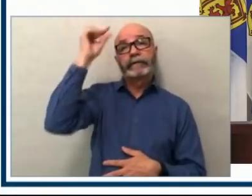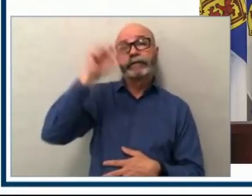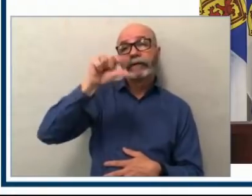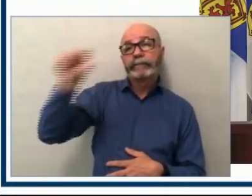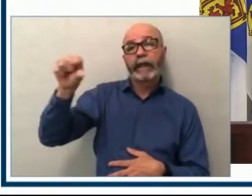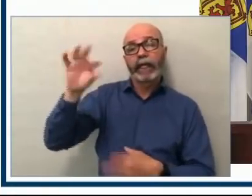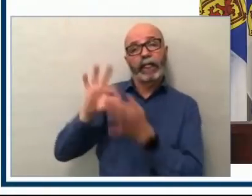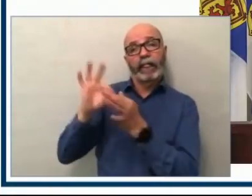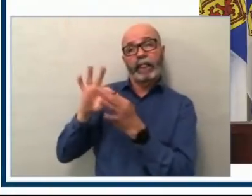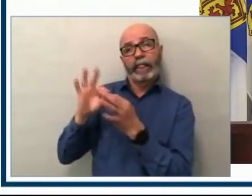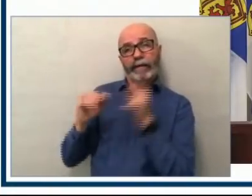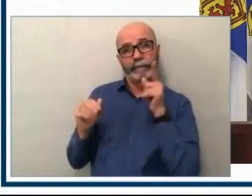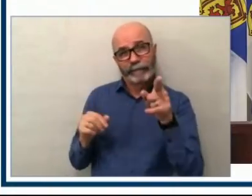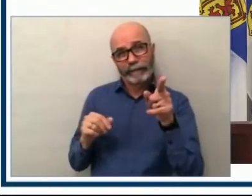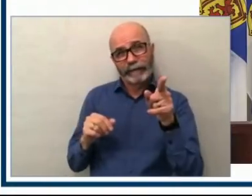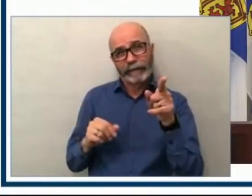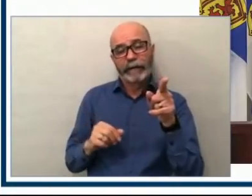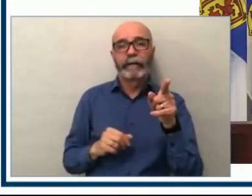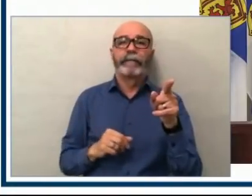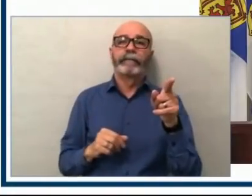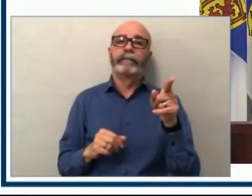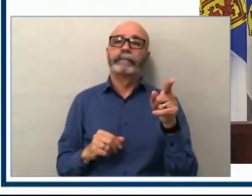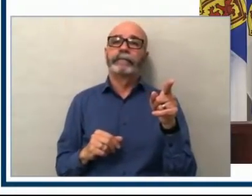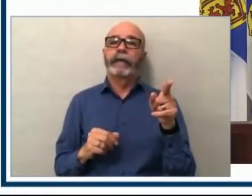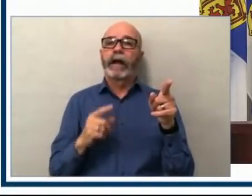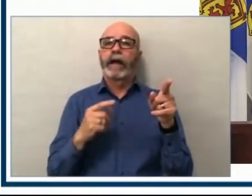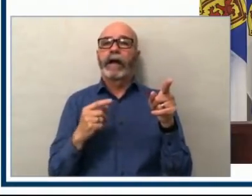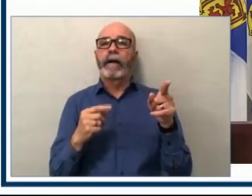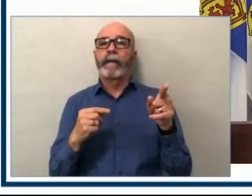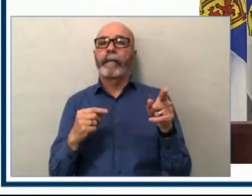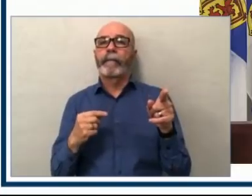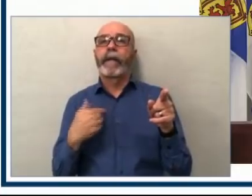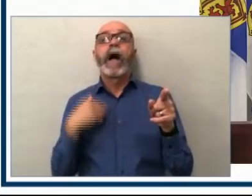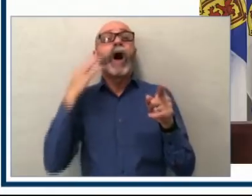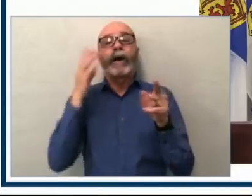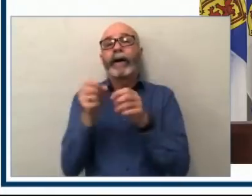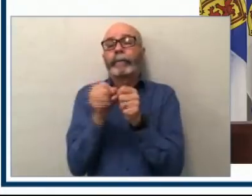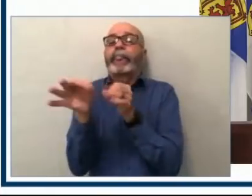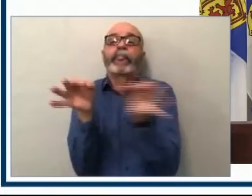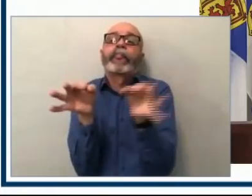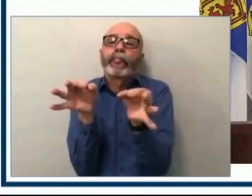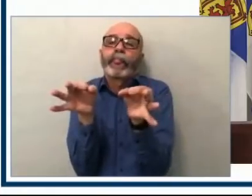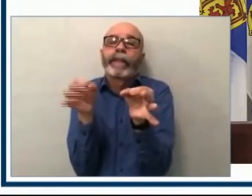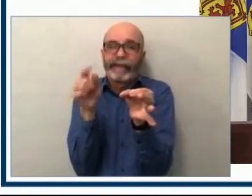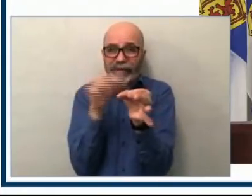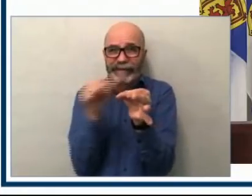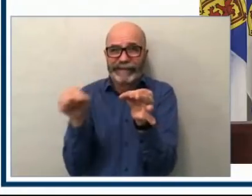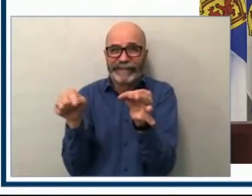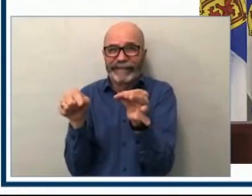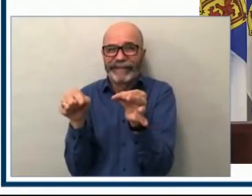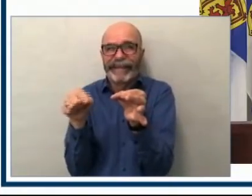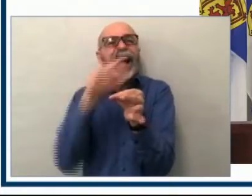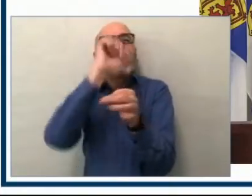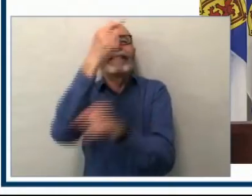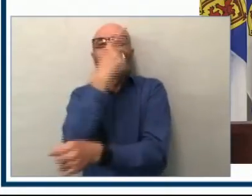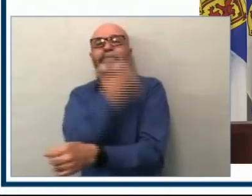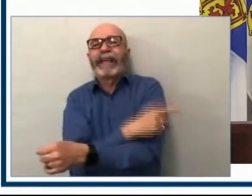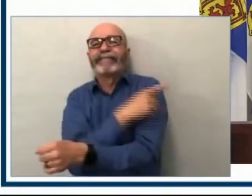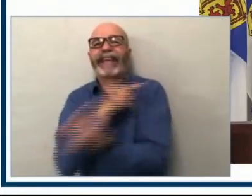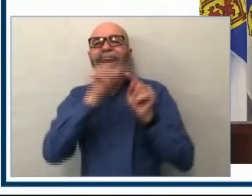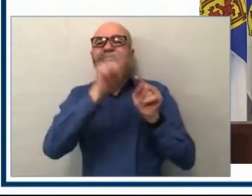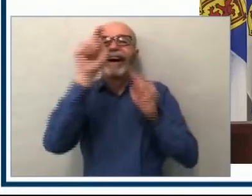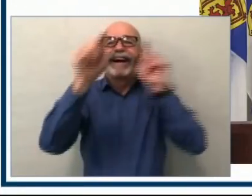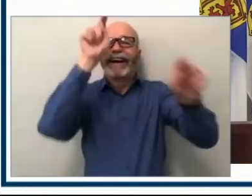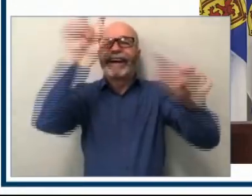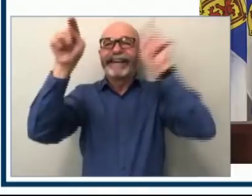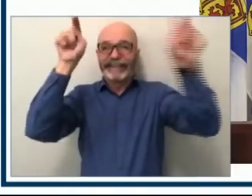getting the sequencing for variants to happen outside Winnipeg and other provinces. So I was wondering if it's a possibility that